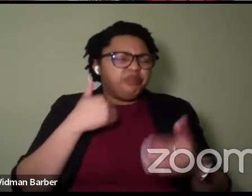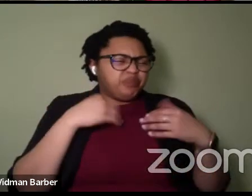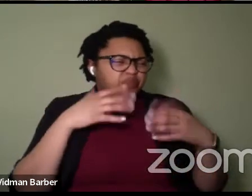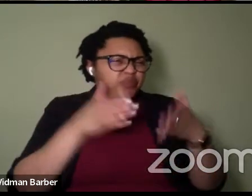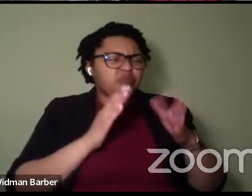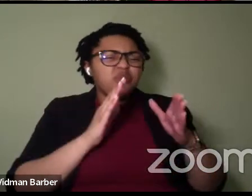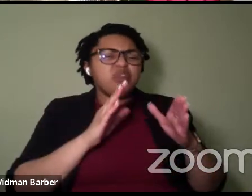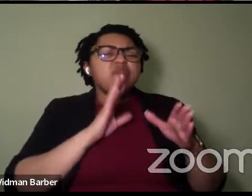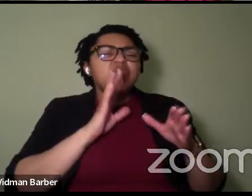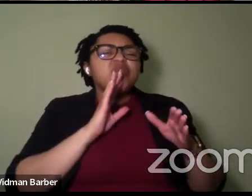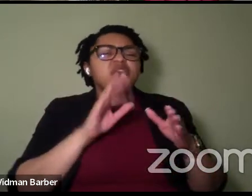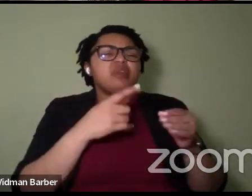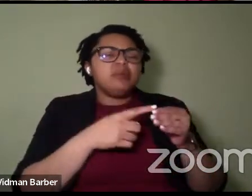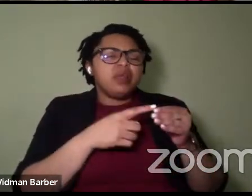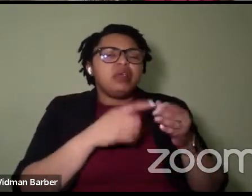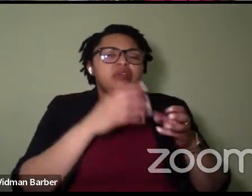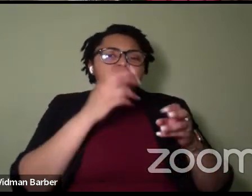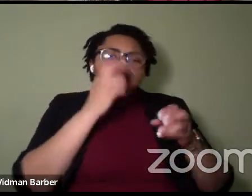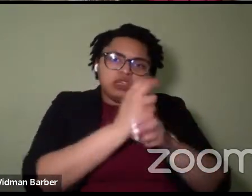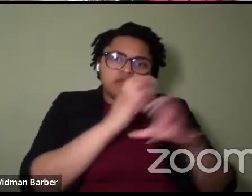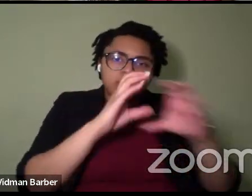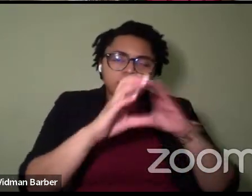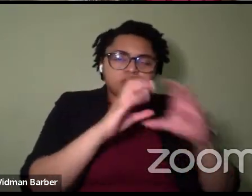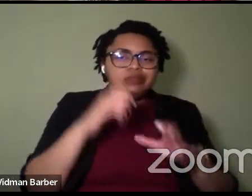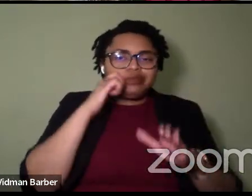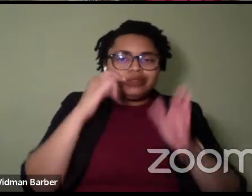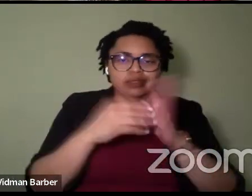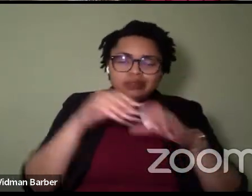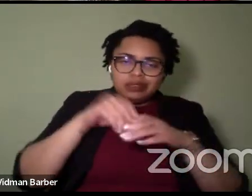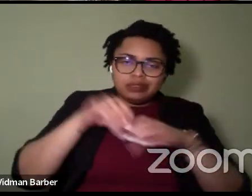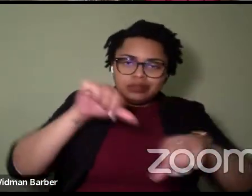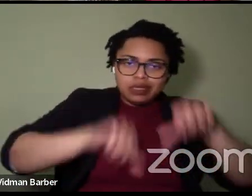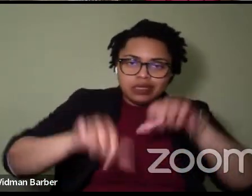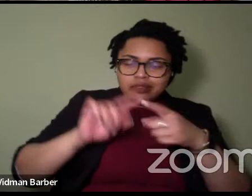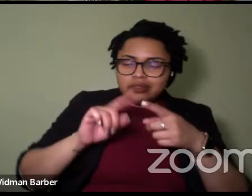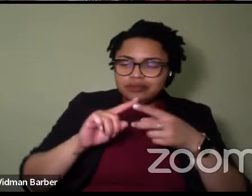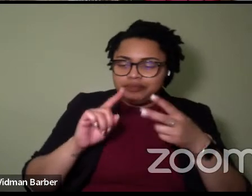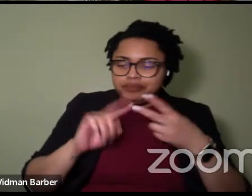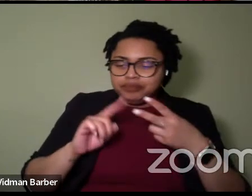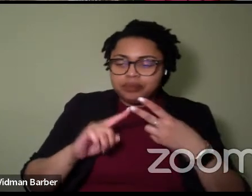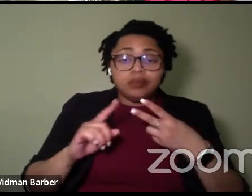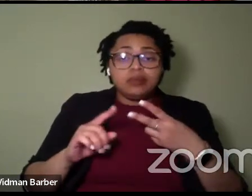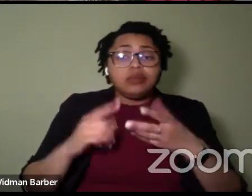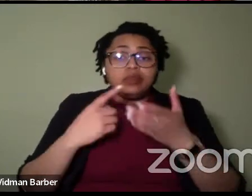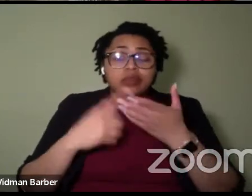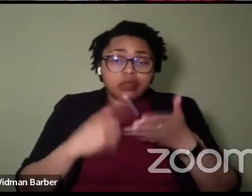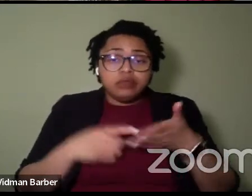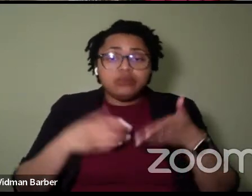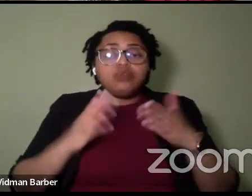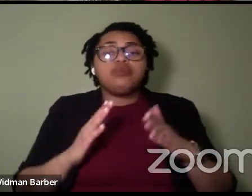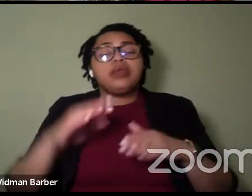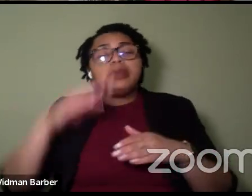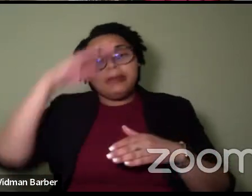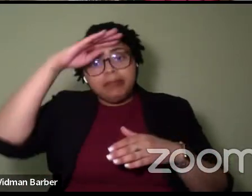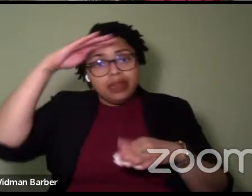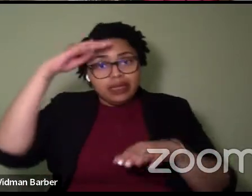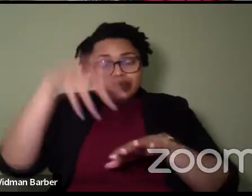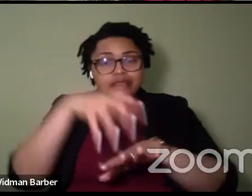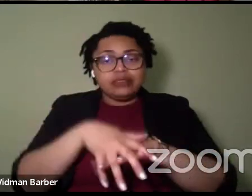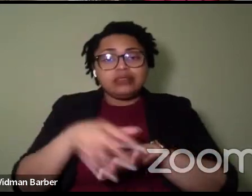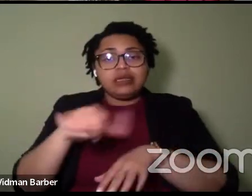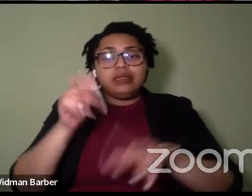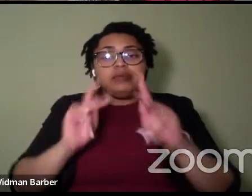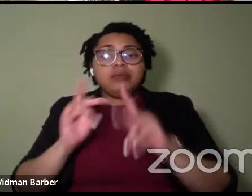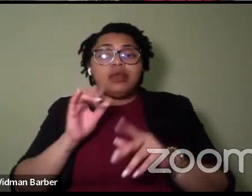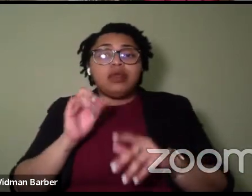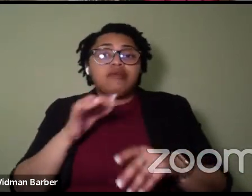conversations, to talk about racism in science, to talk about the ways in which Black and Indigenous and other people of color are mistreated